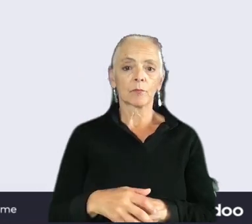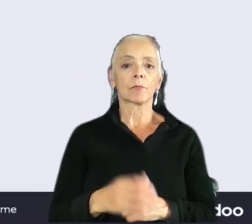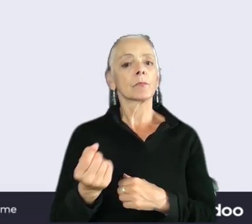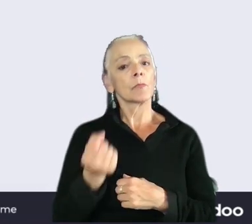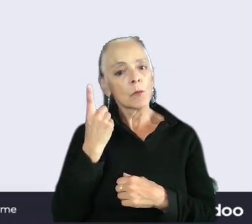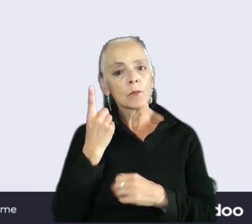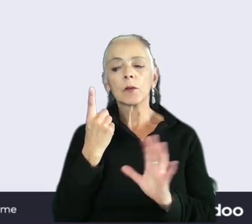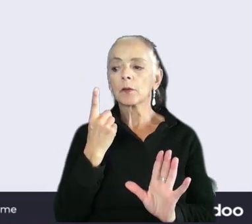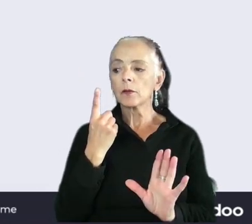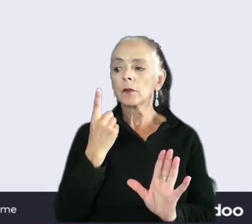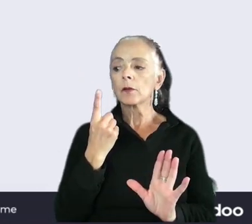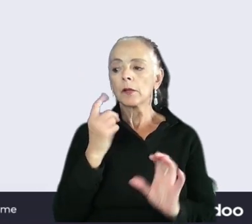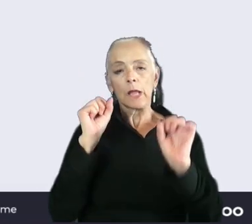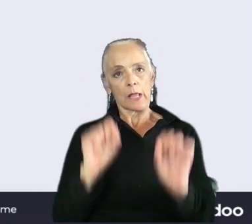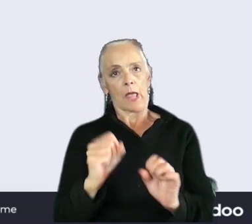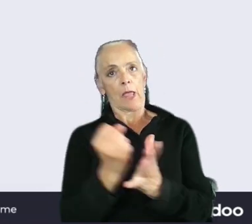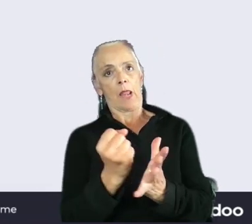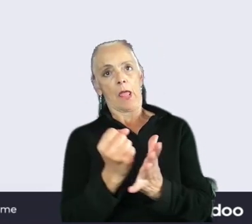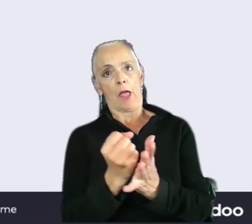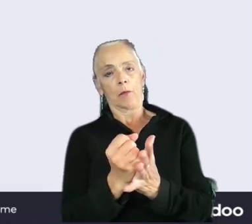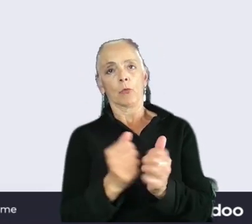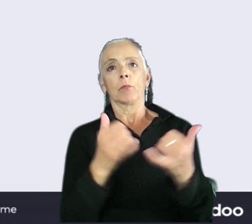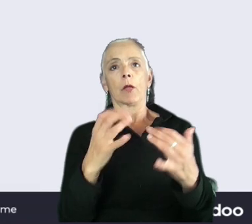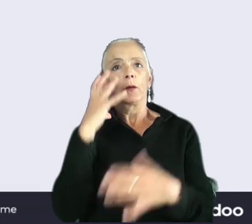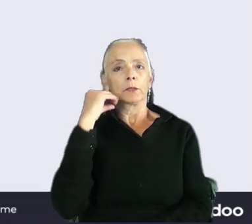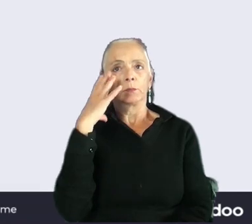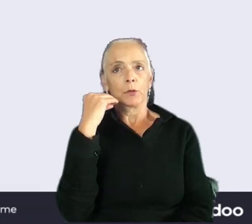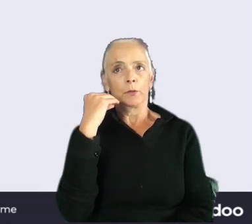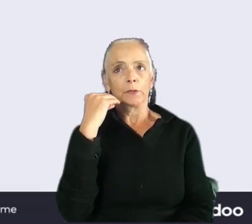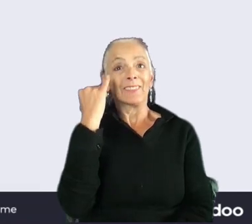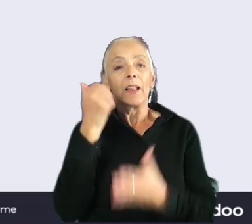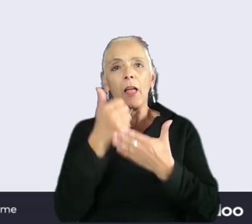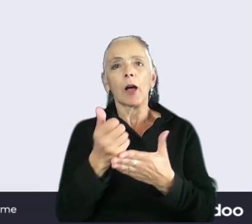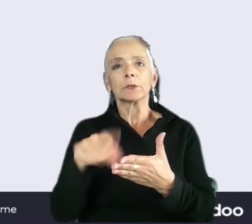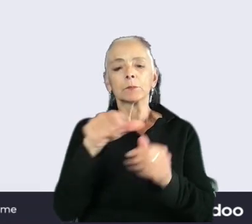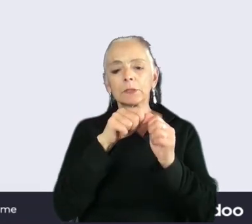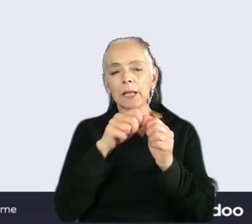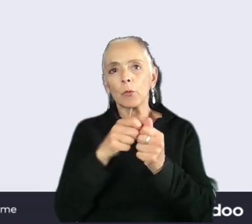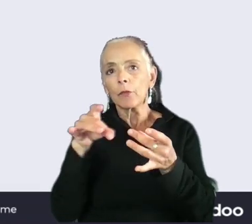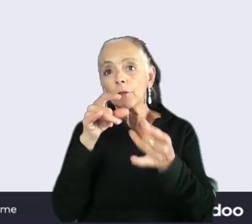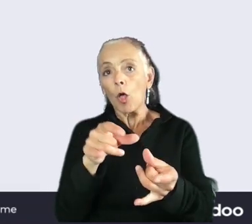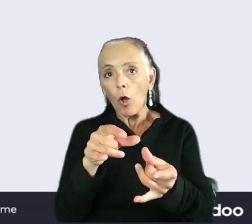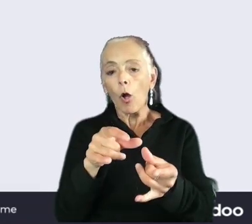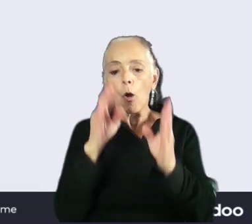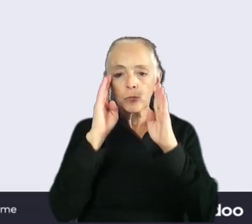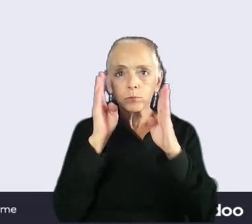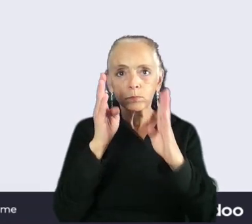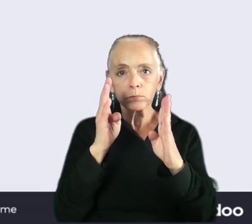However, it can make a difference in your player experience if it can help them stay in the flow or stay on track with their